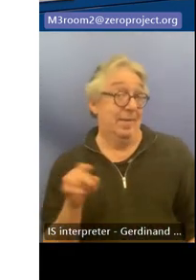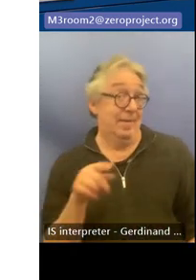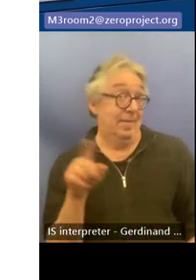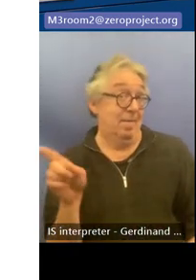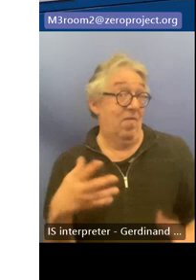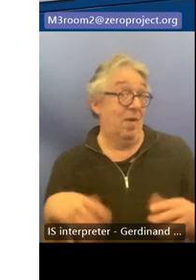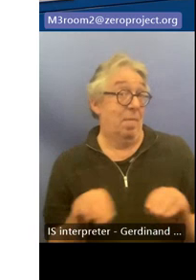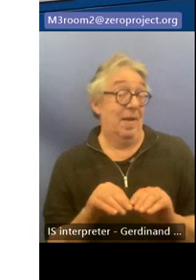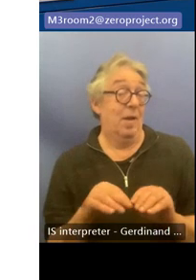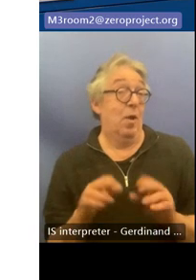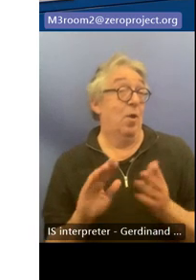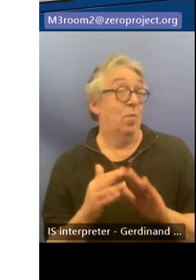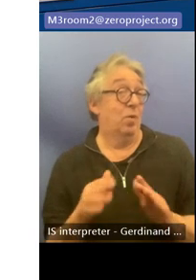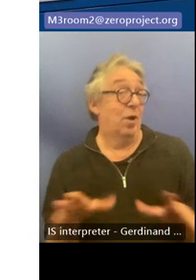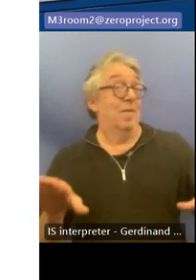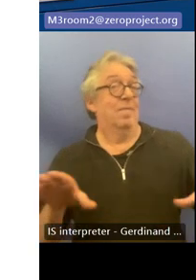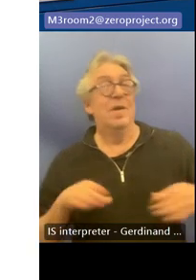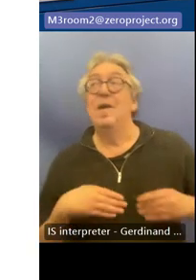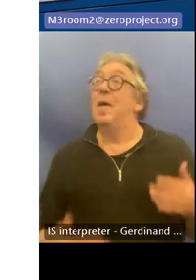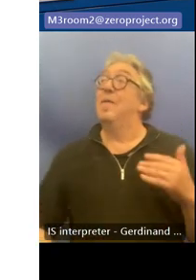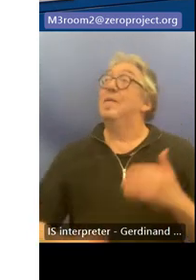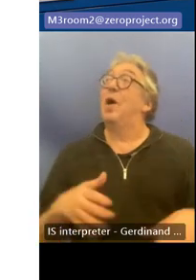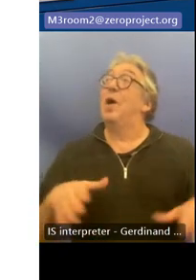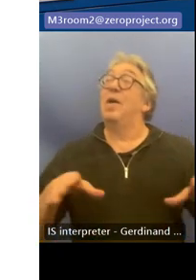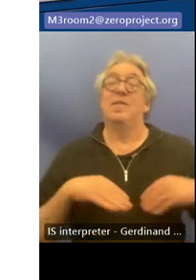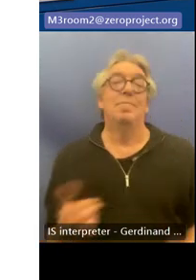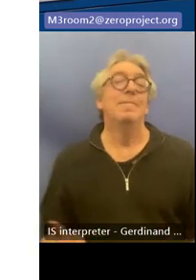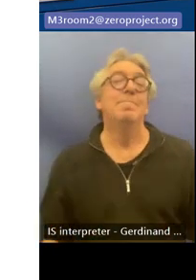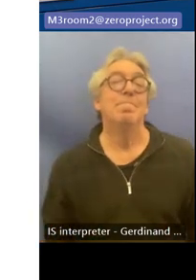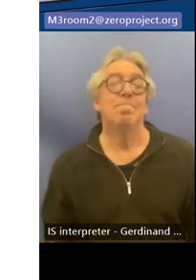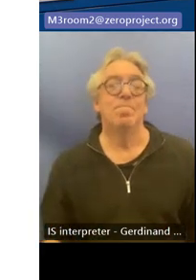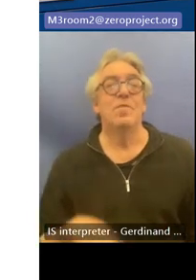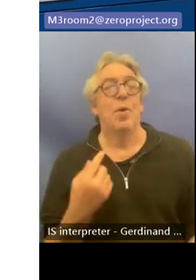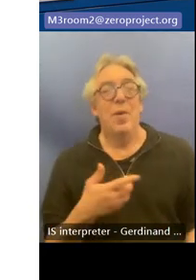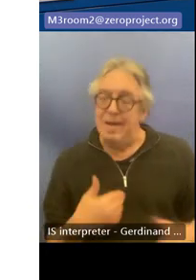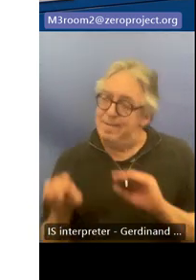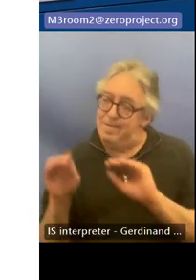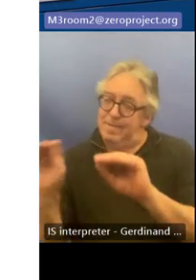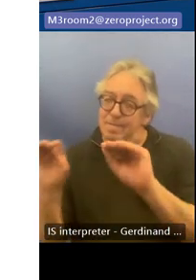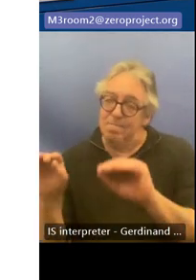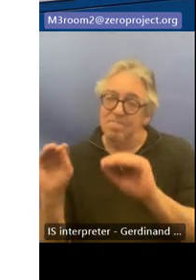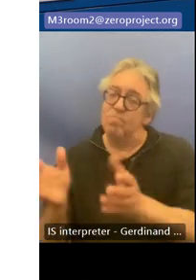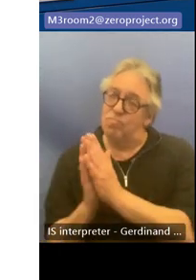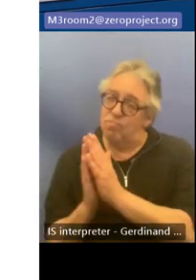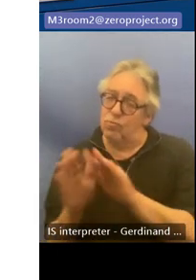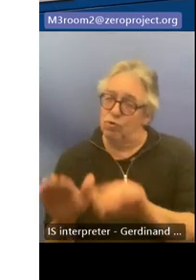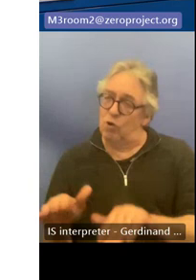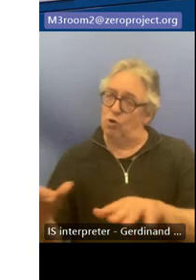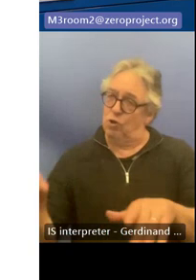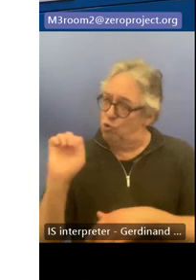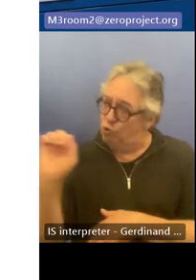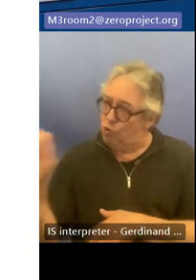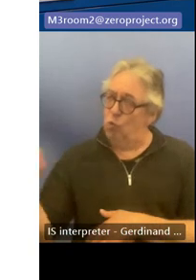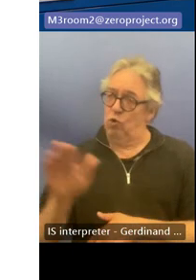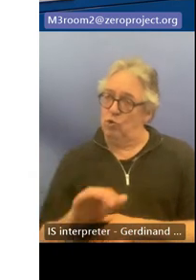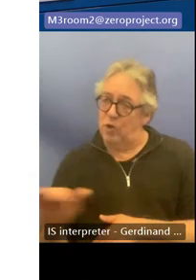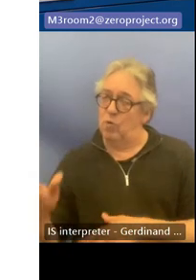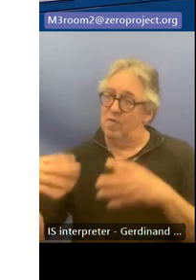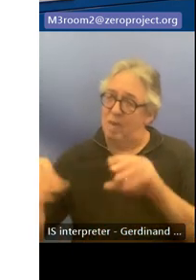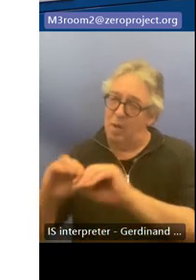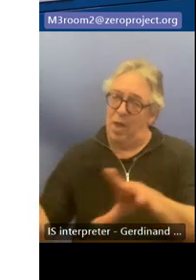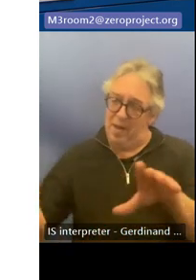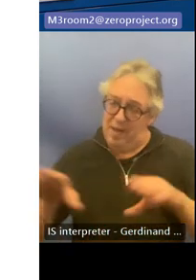family and the community. So we are putting a lot of efforts to accept their children, their own children, the family, and